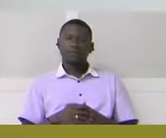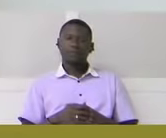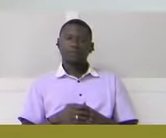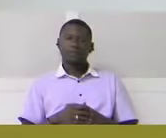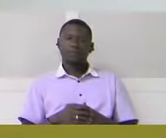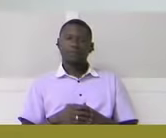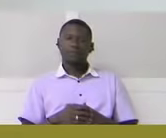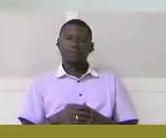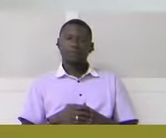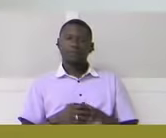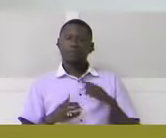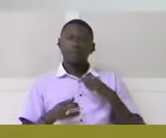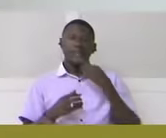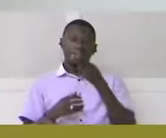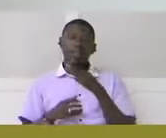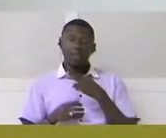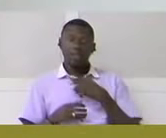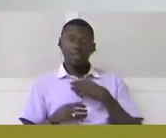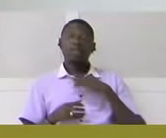been. That is a probability.